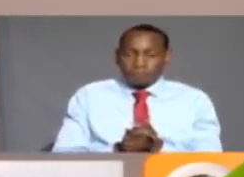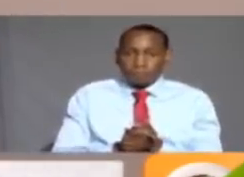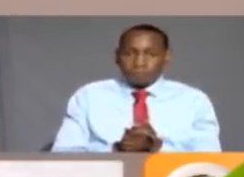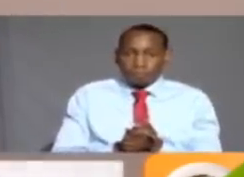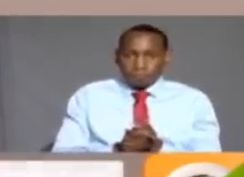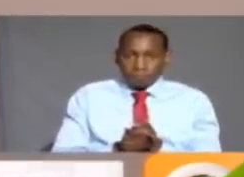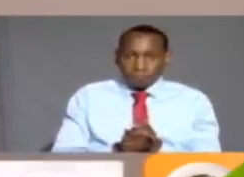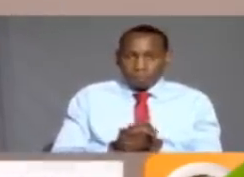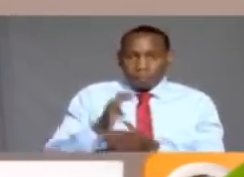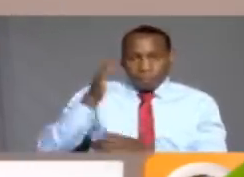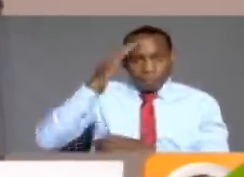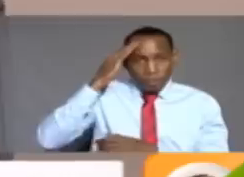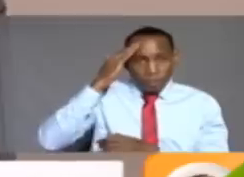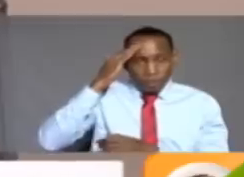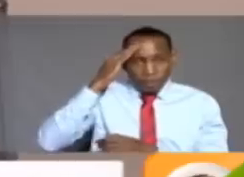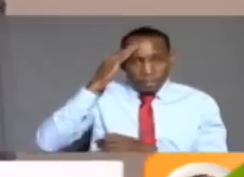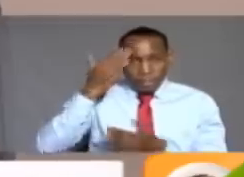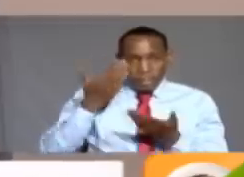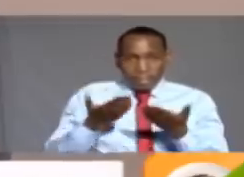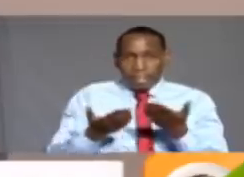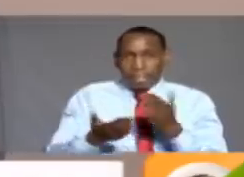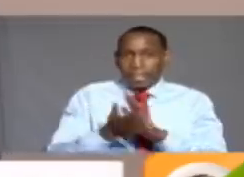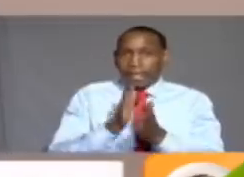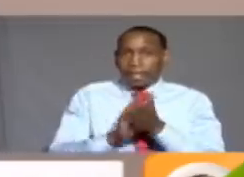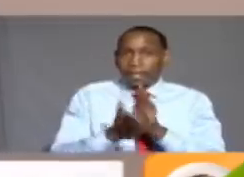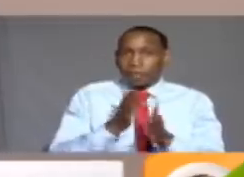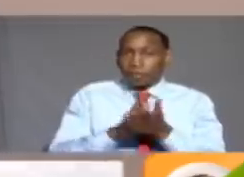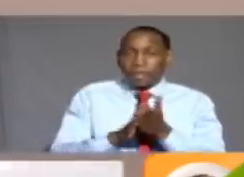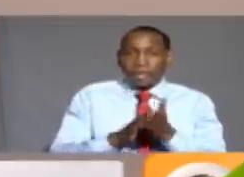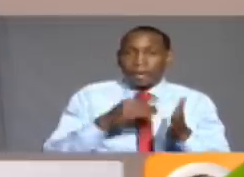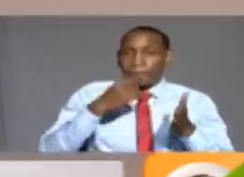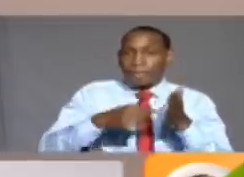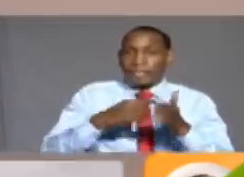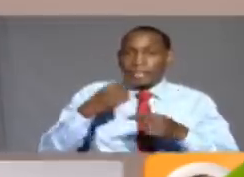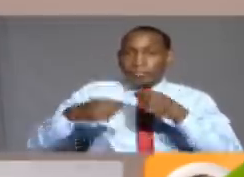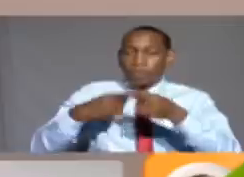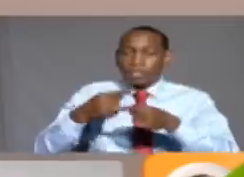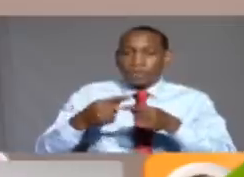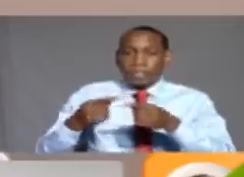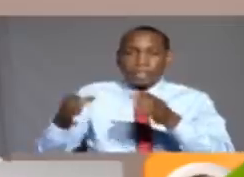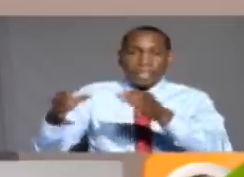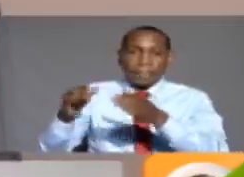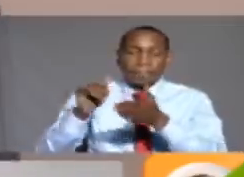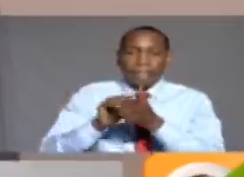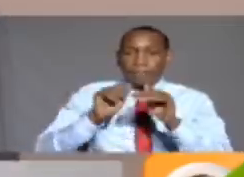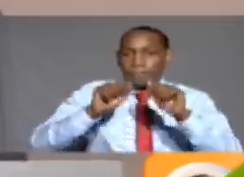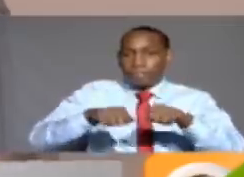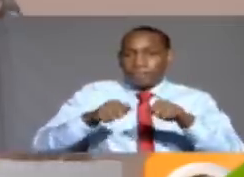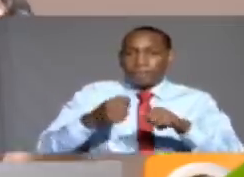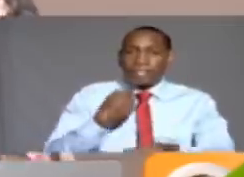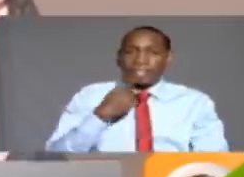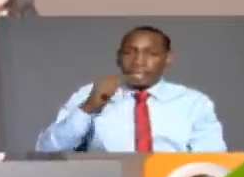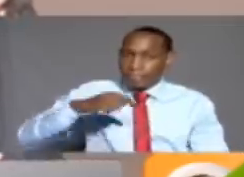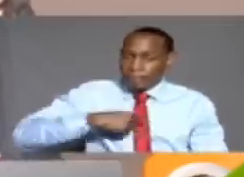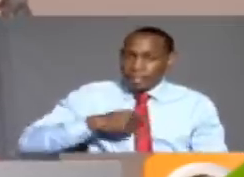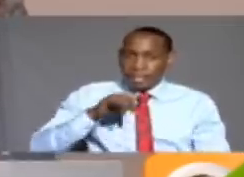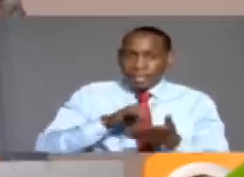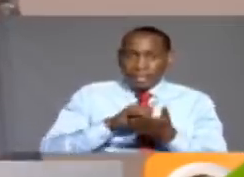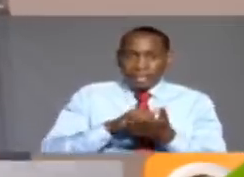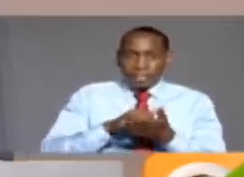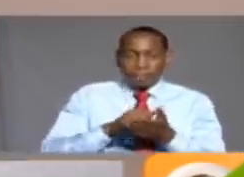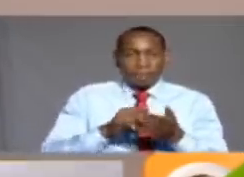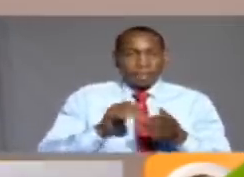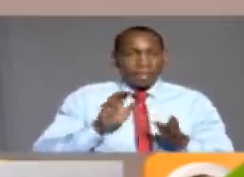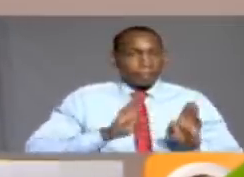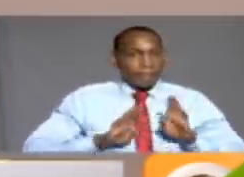insubordination. You know, there is even right now nothing, no machinery that is happening in the party that then will be able to tell me, this is how Alice you should